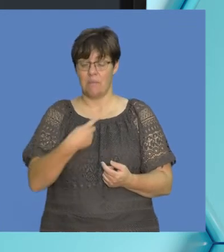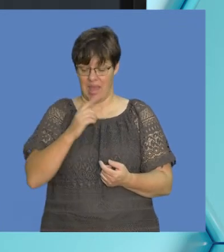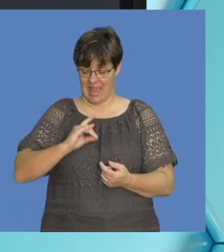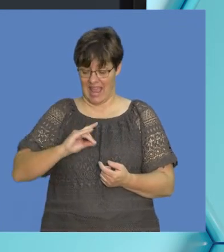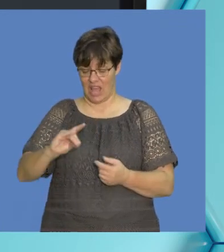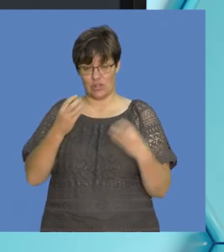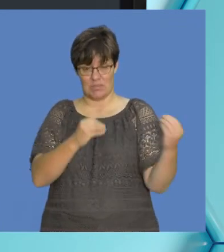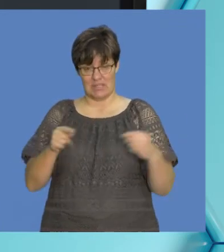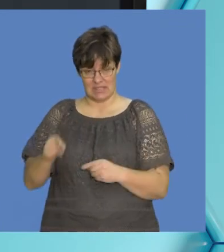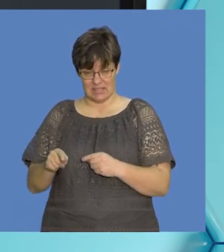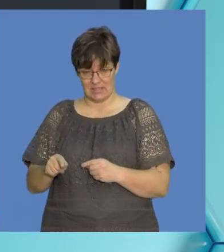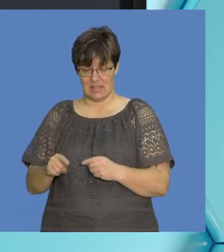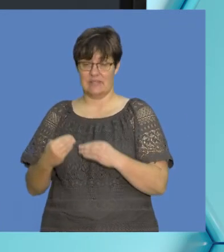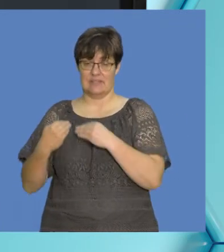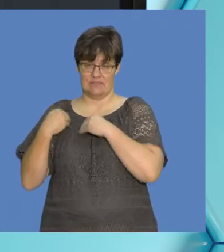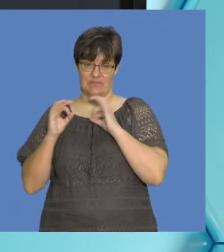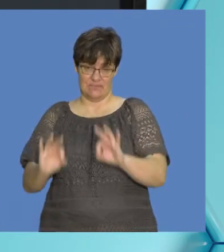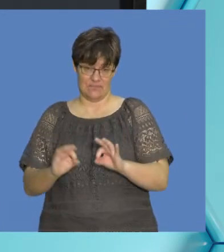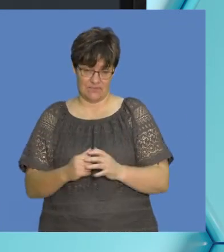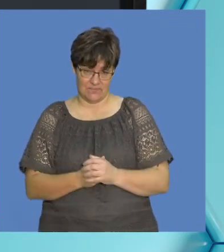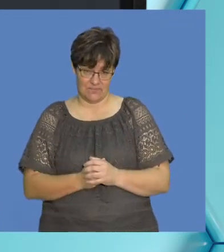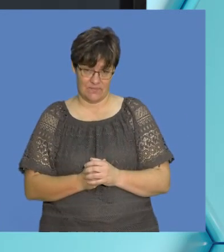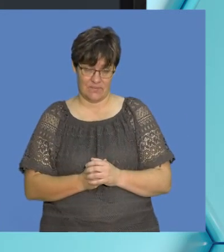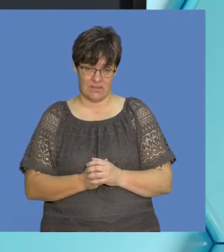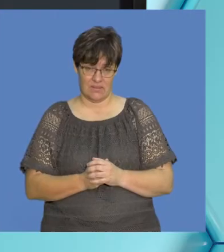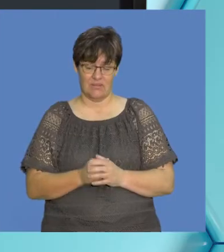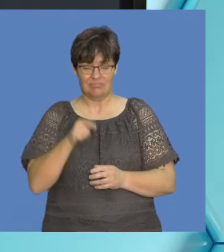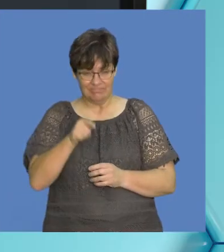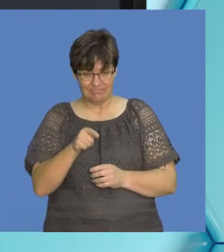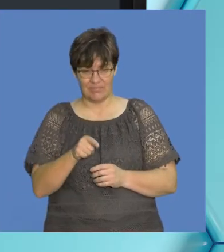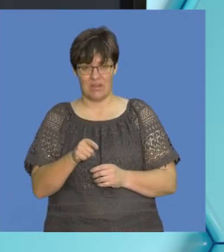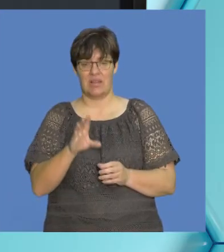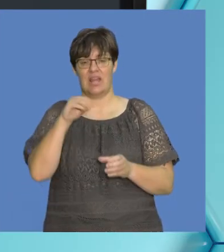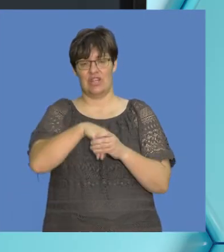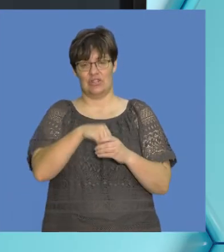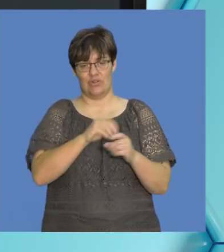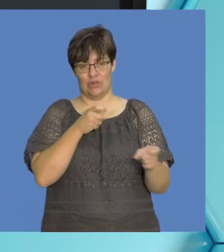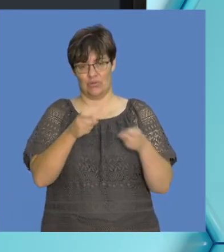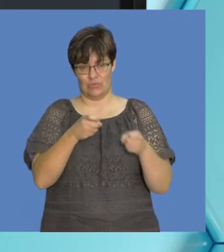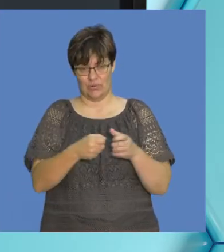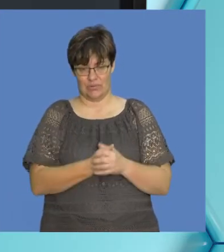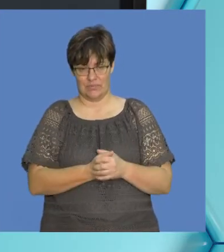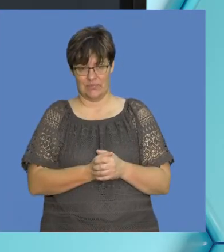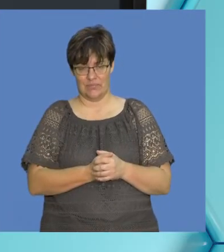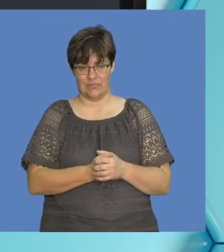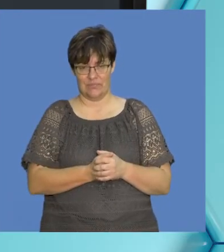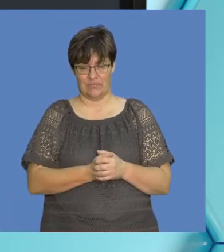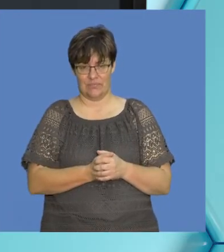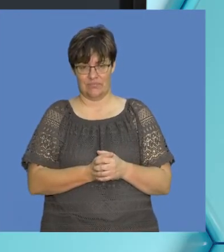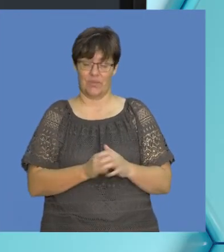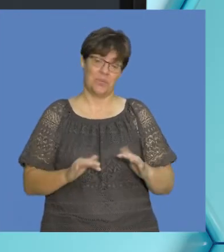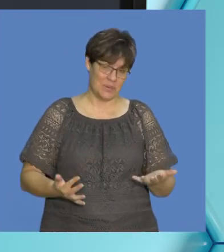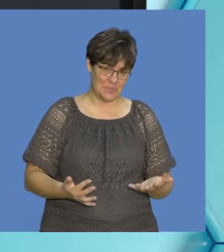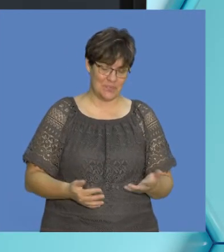cash is safeguarded. And that's what we mean by internal control. Well,